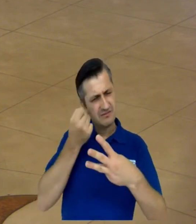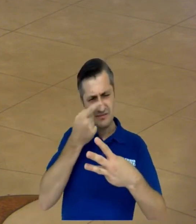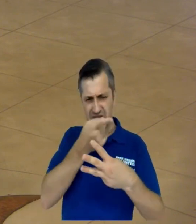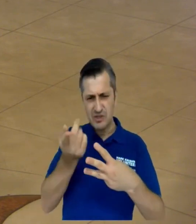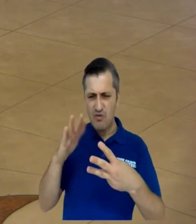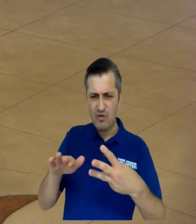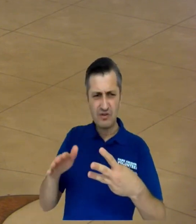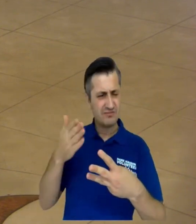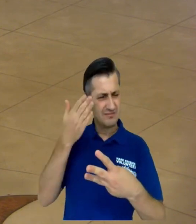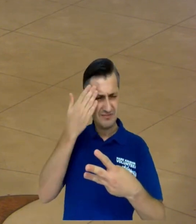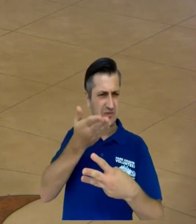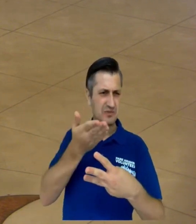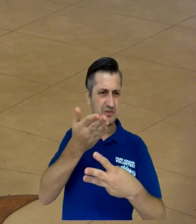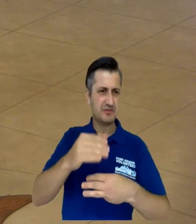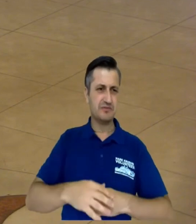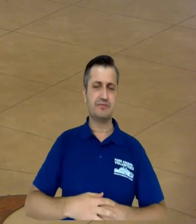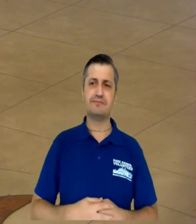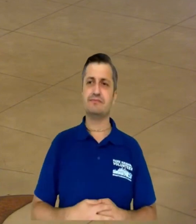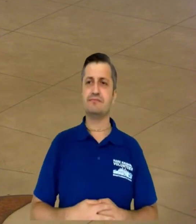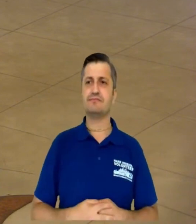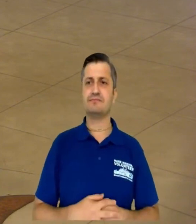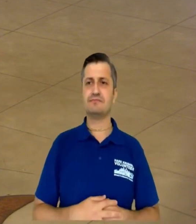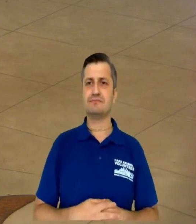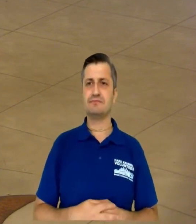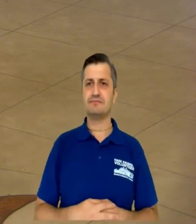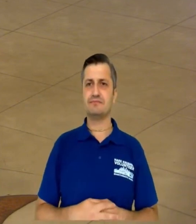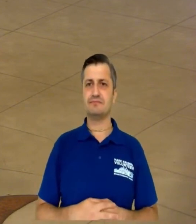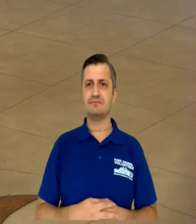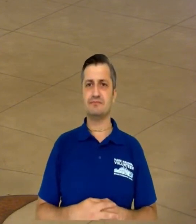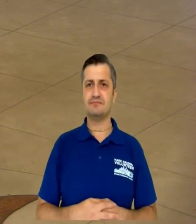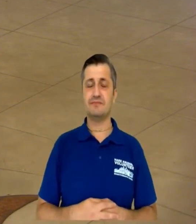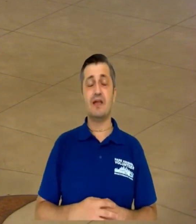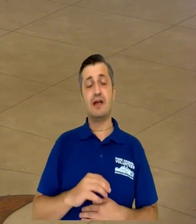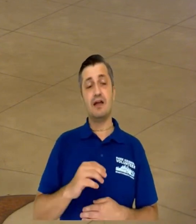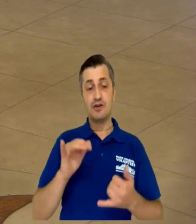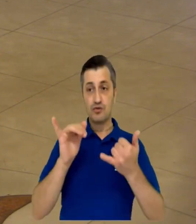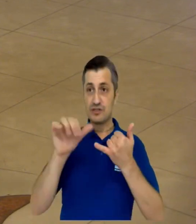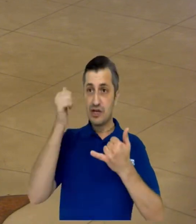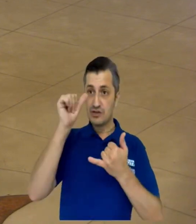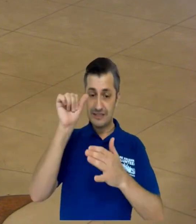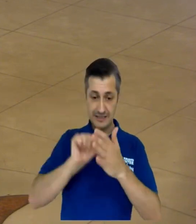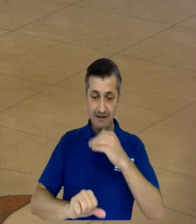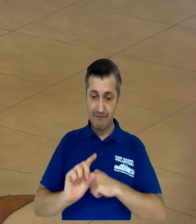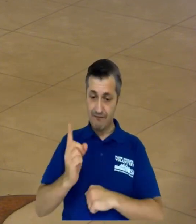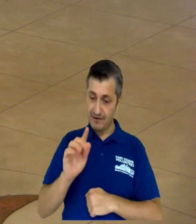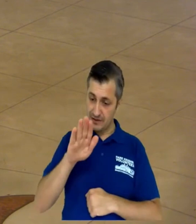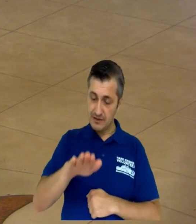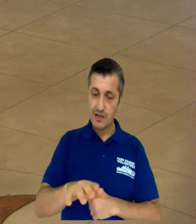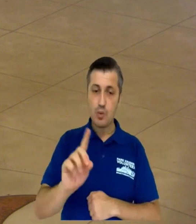beyond, so the first step to coming to Krishna consciousness is understanding that everything comes from